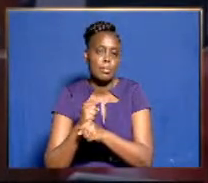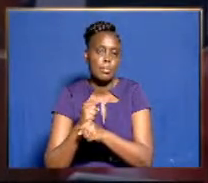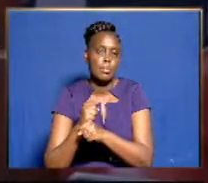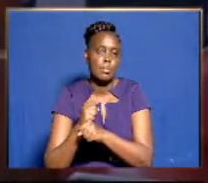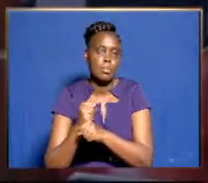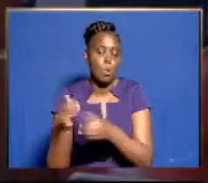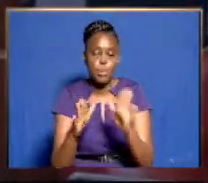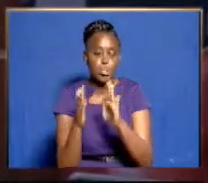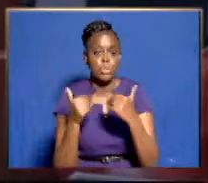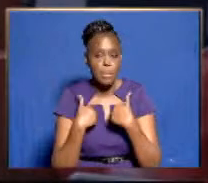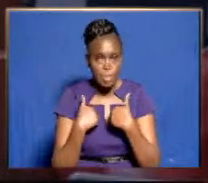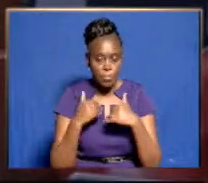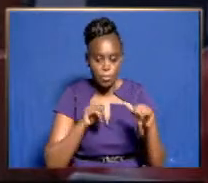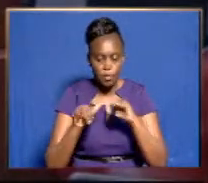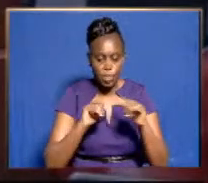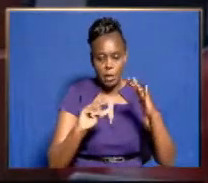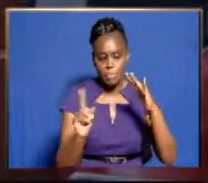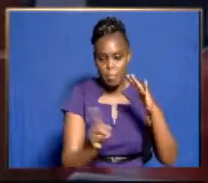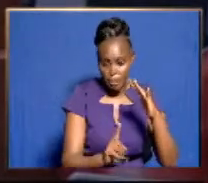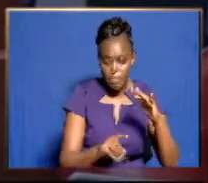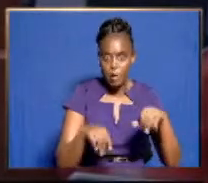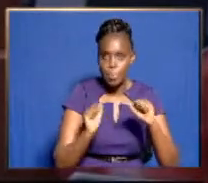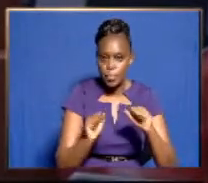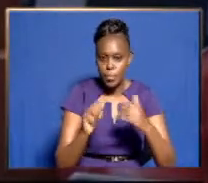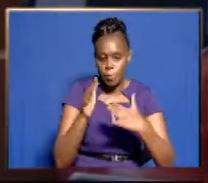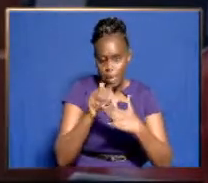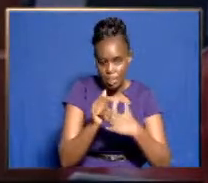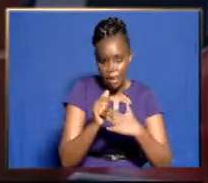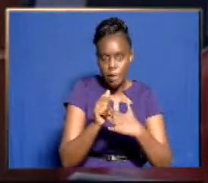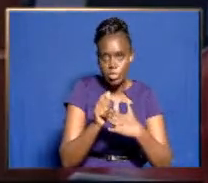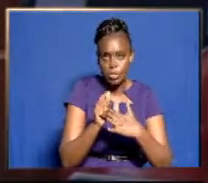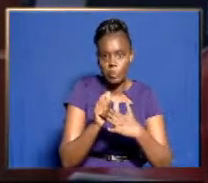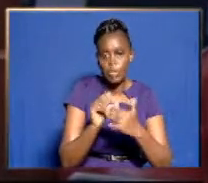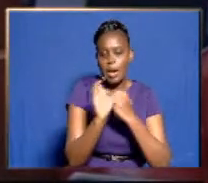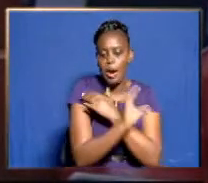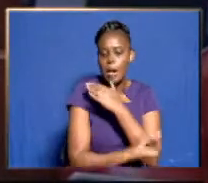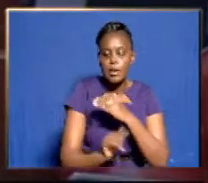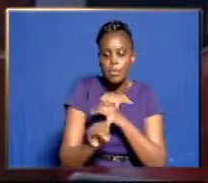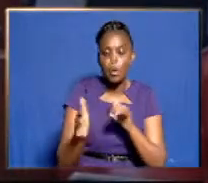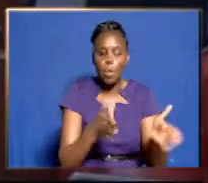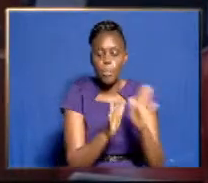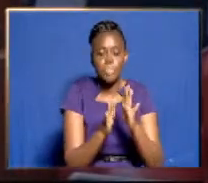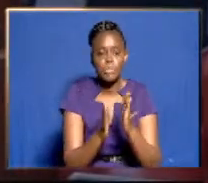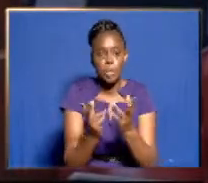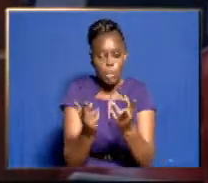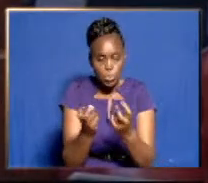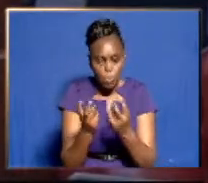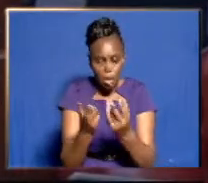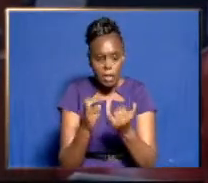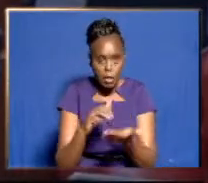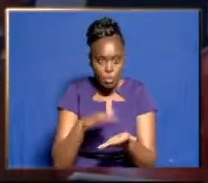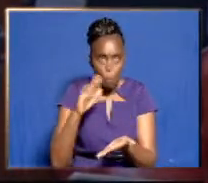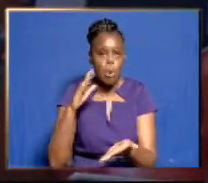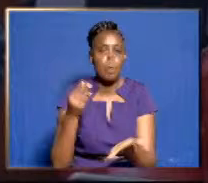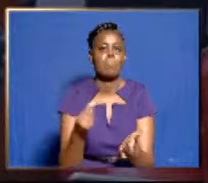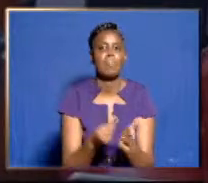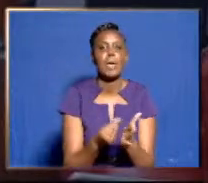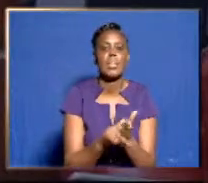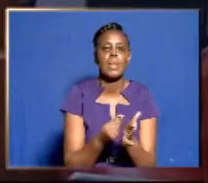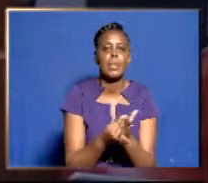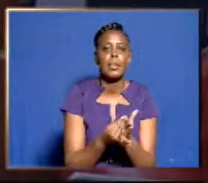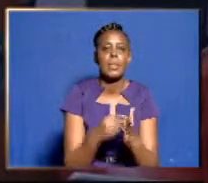in liaison with the foreign ministry can be attached to these countries to attract more revenue. Those of